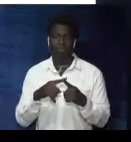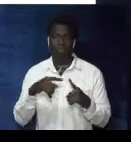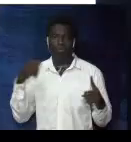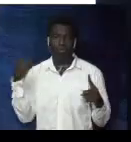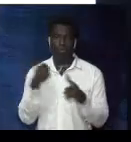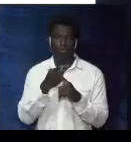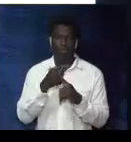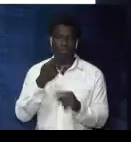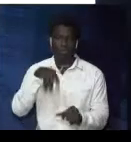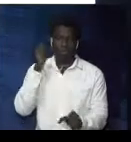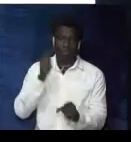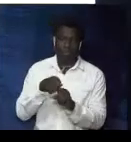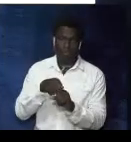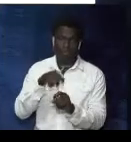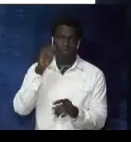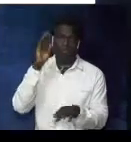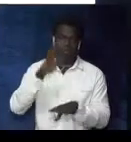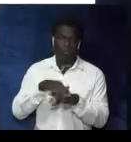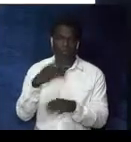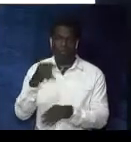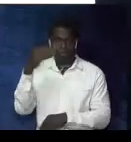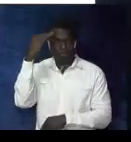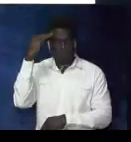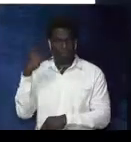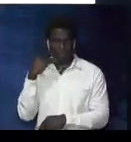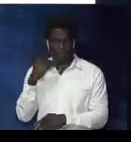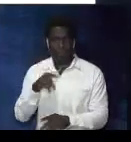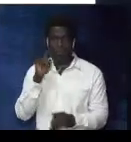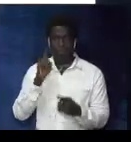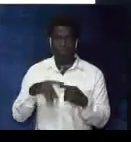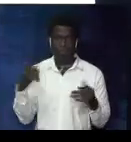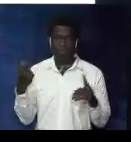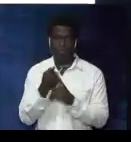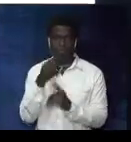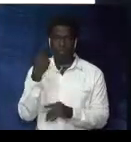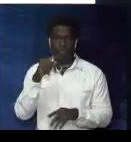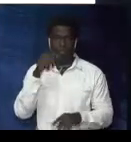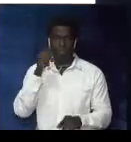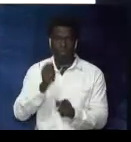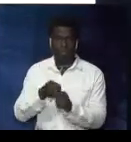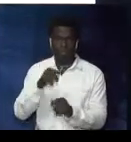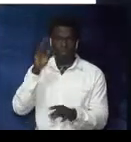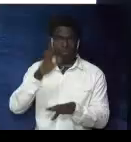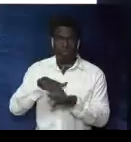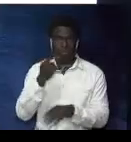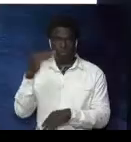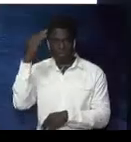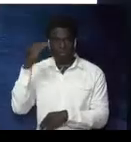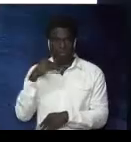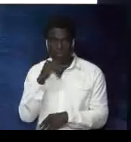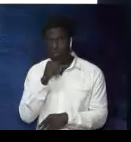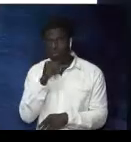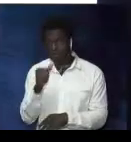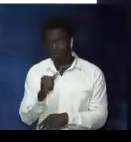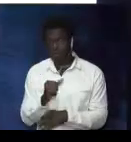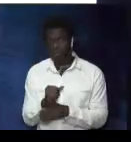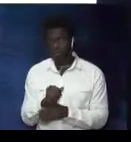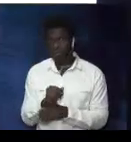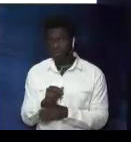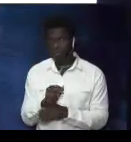To hit the nail on the head. To hit the nail on the head. It's not